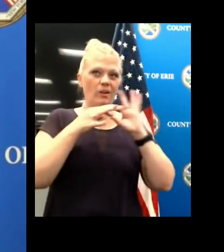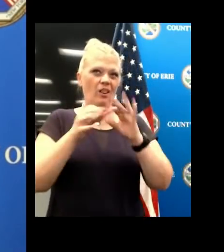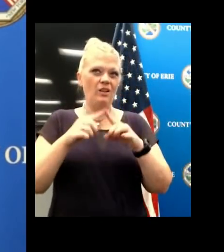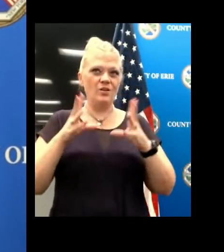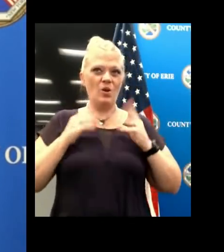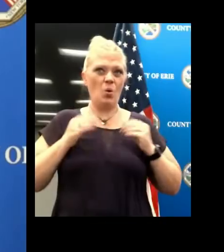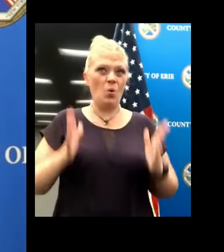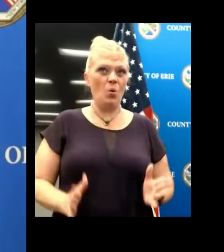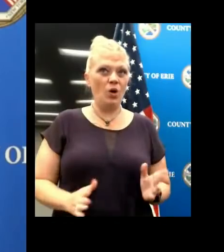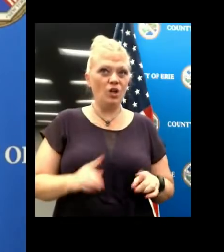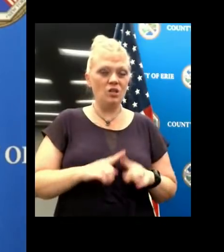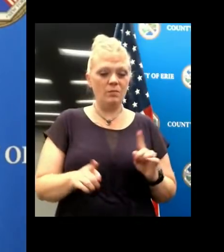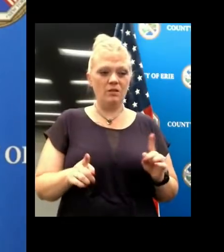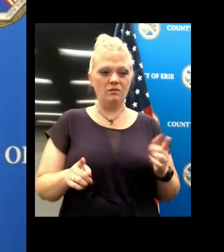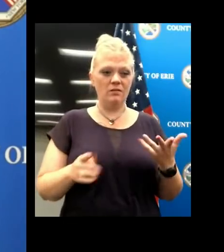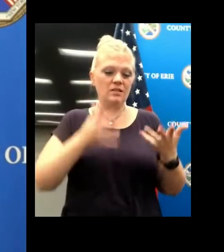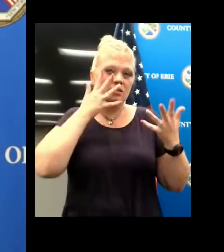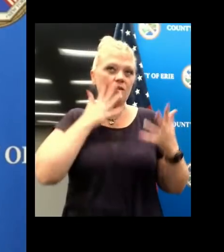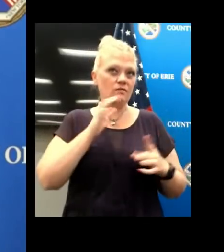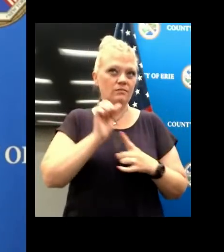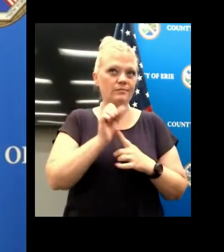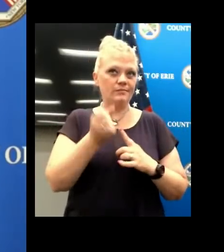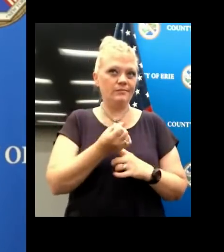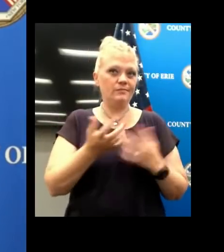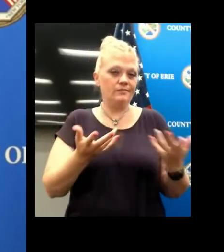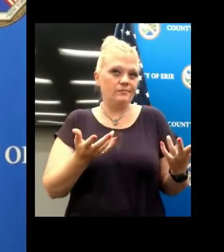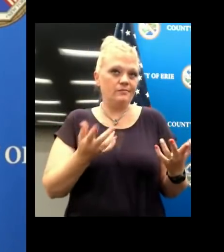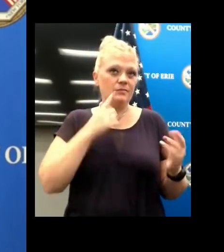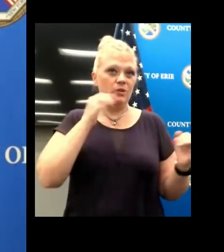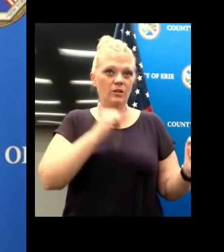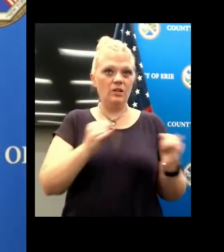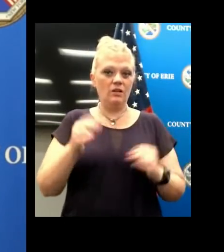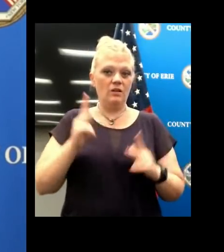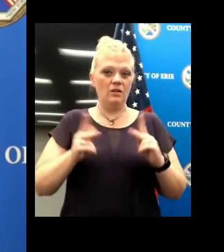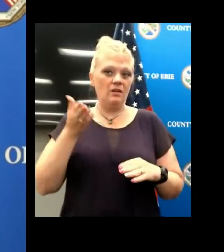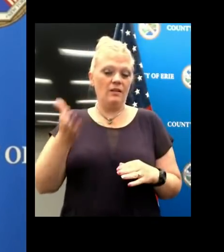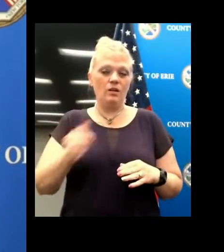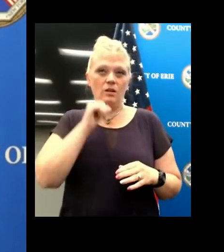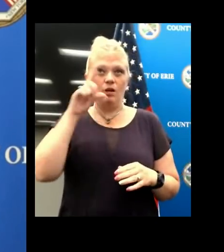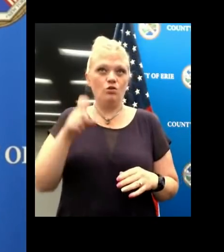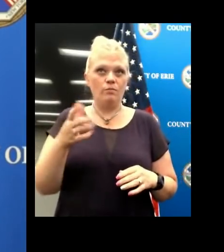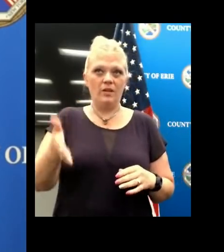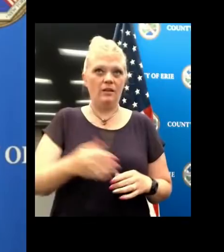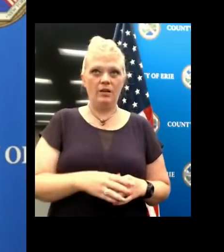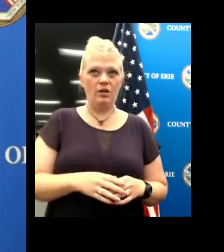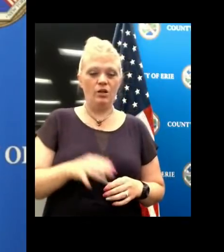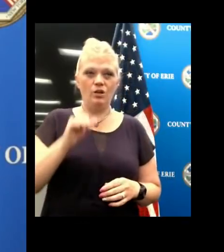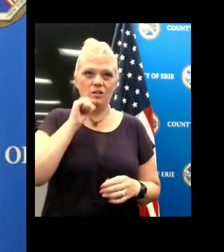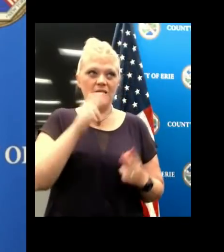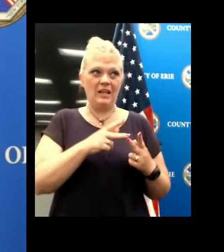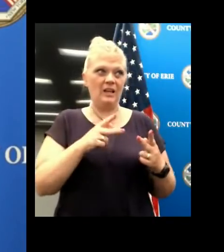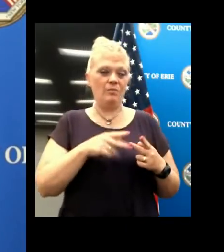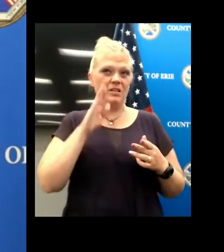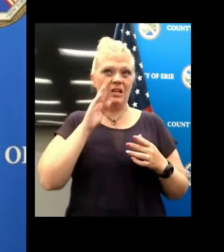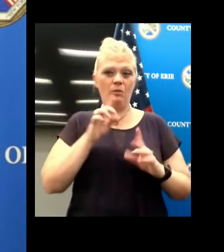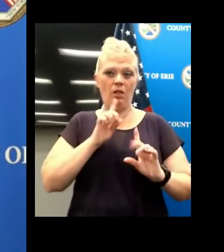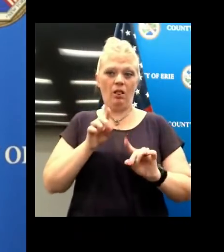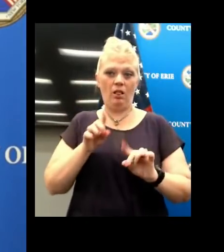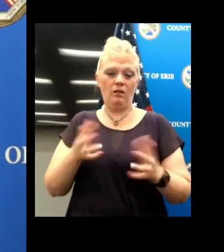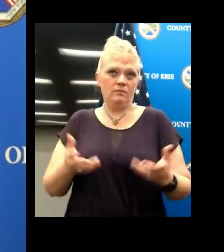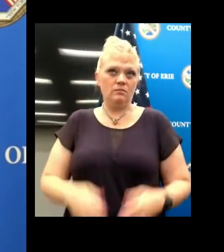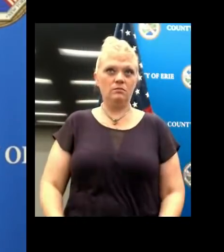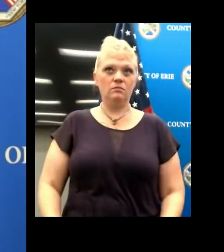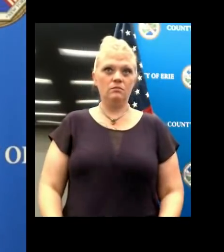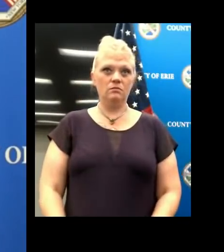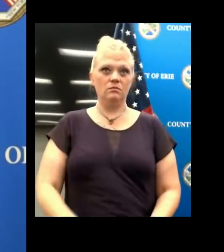of Empty Pockets, but it's an unfortunate situation, and there were individuals there that should not have been there, and that's not a place that we're going to frequent or establish,